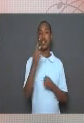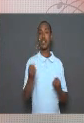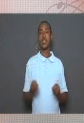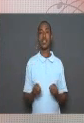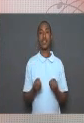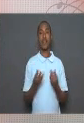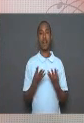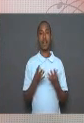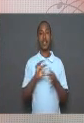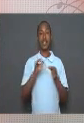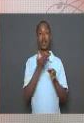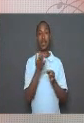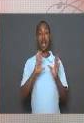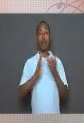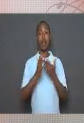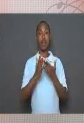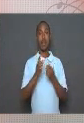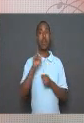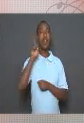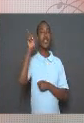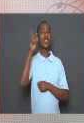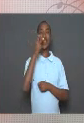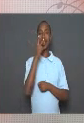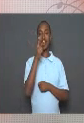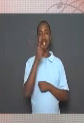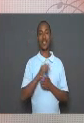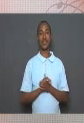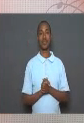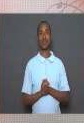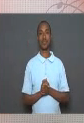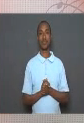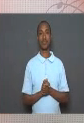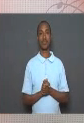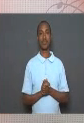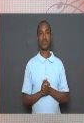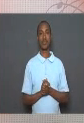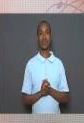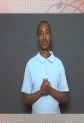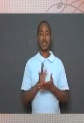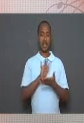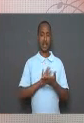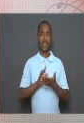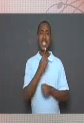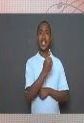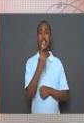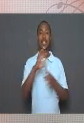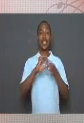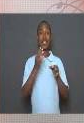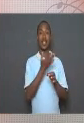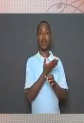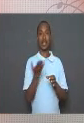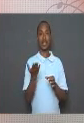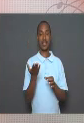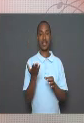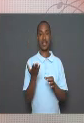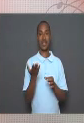several statements appear on the screen, one at a time. Read each statement as it